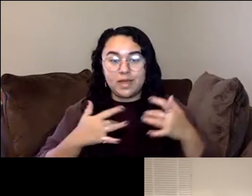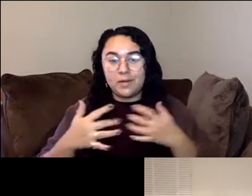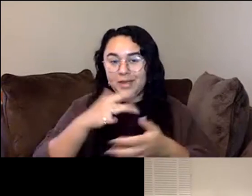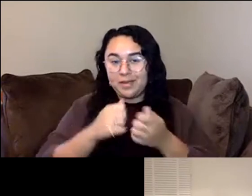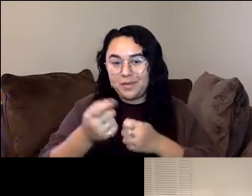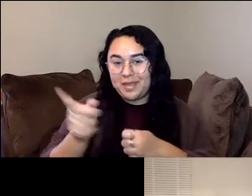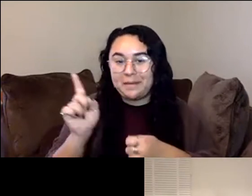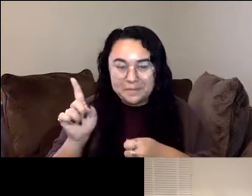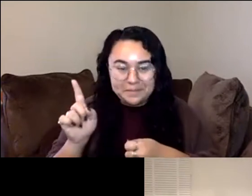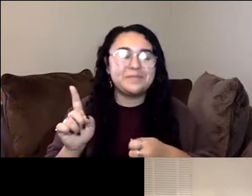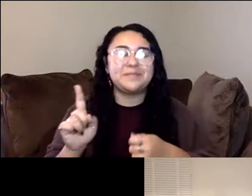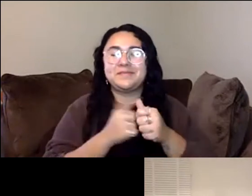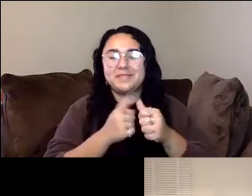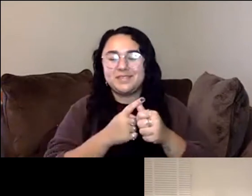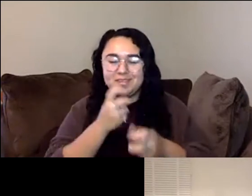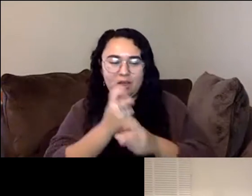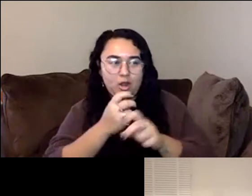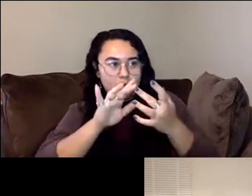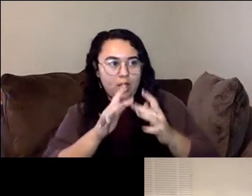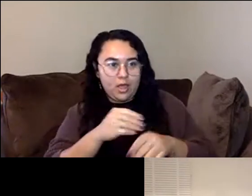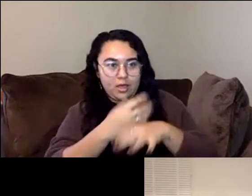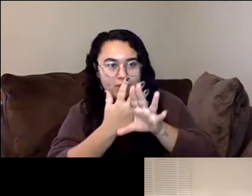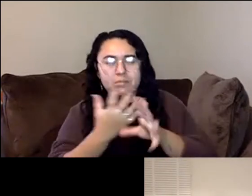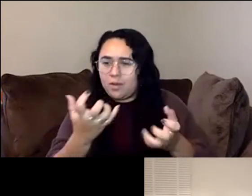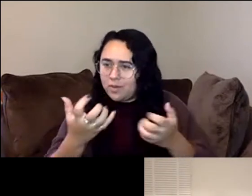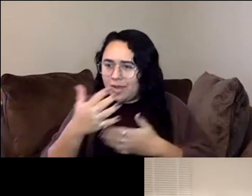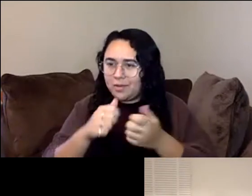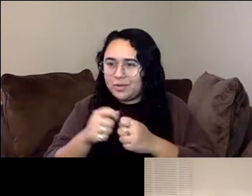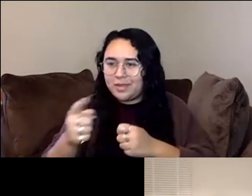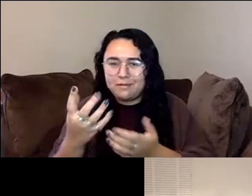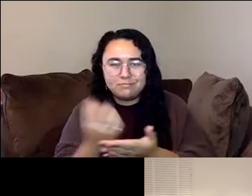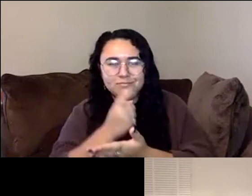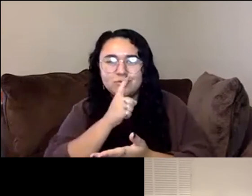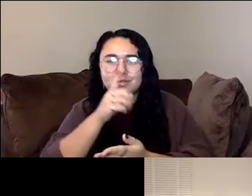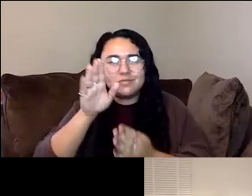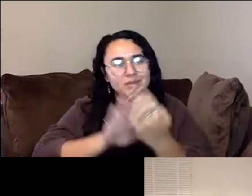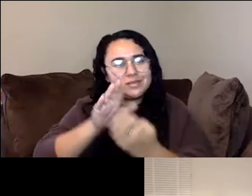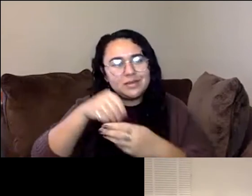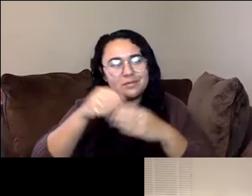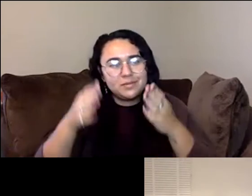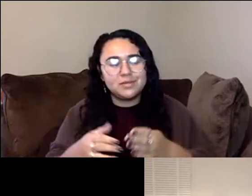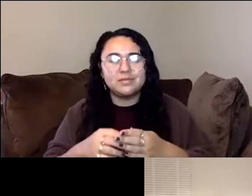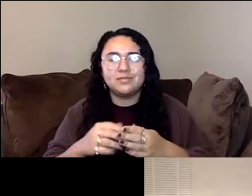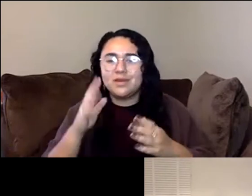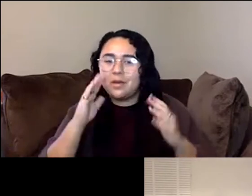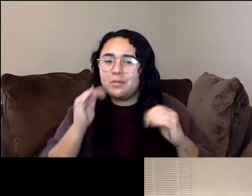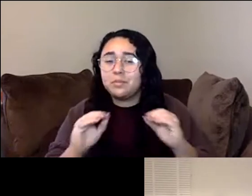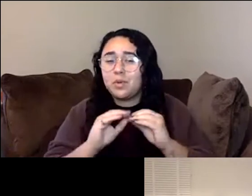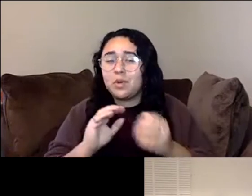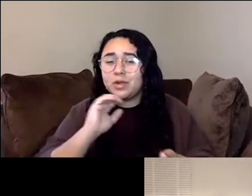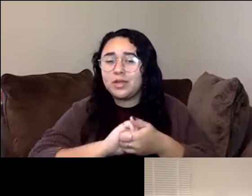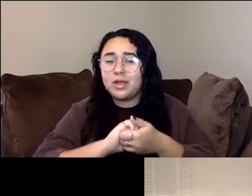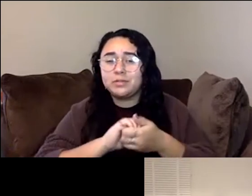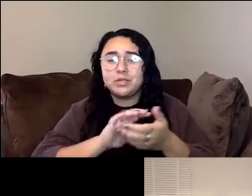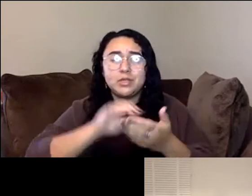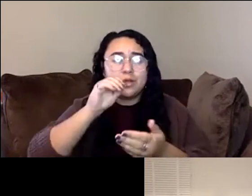foremost. It's been hard to do this virtually, but I really hope that there's more collaboration as the years go on and more learning from each other, more